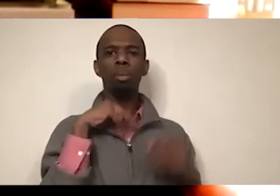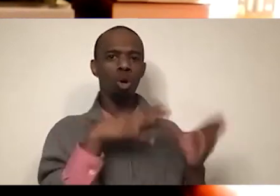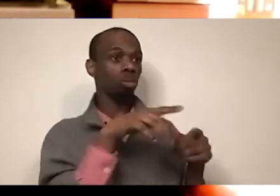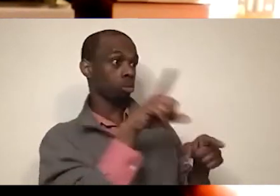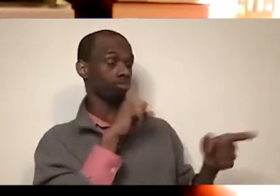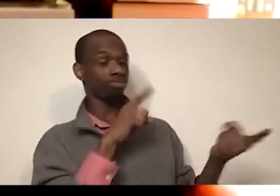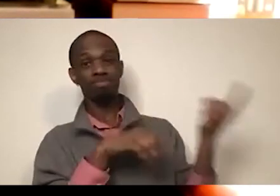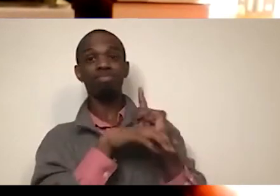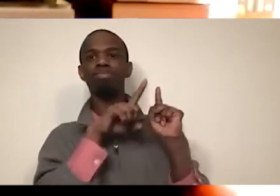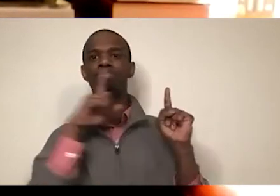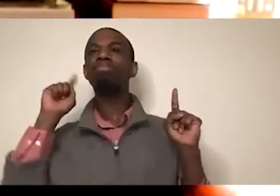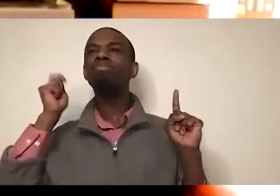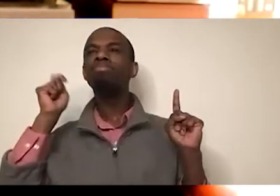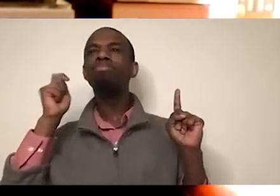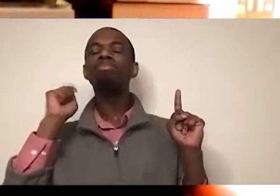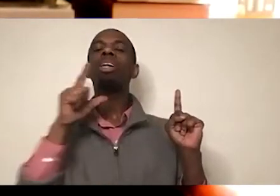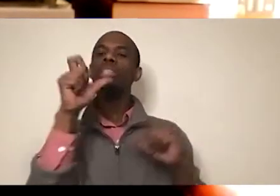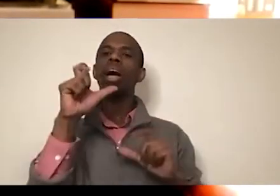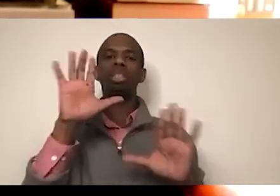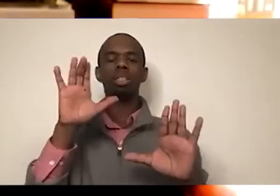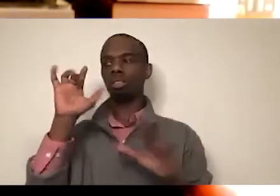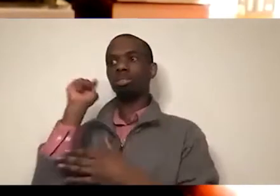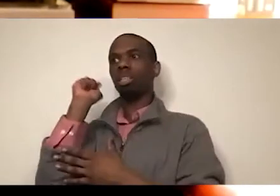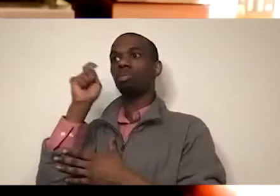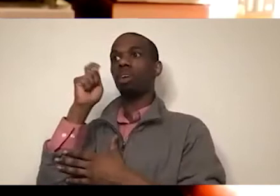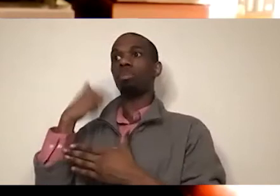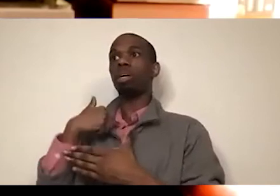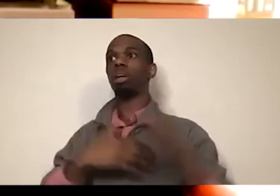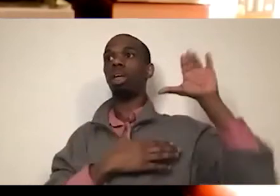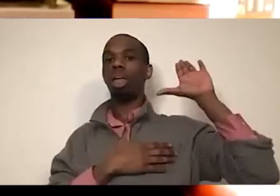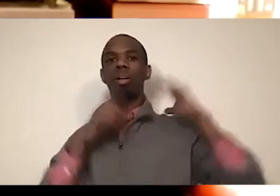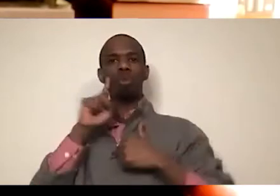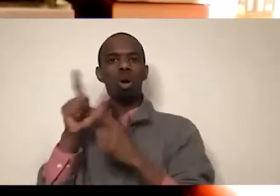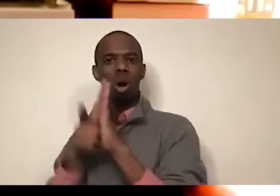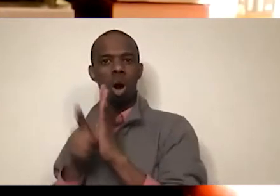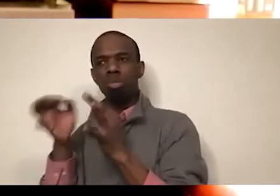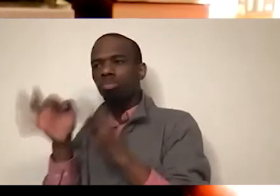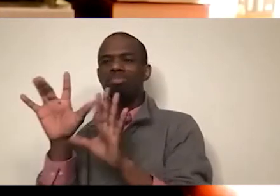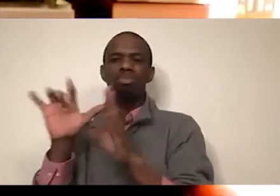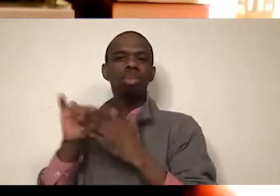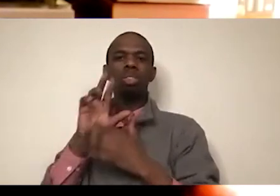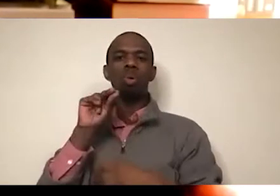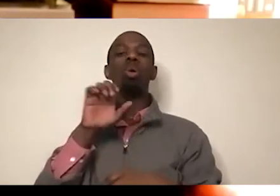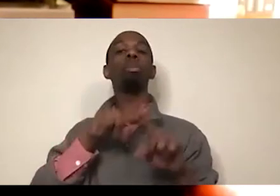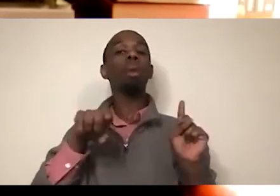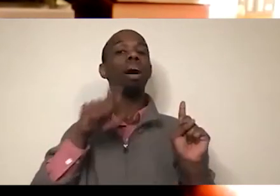community-based organizations and the big mainstream groups, some of them at different times can be excellent partners.